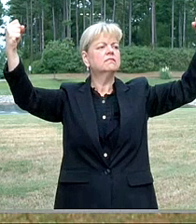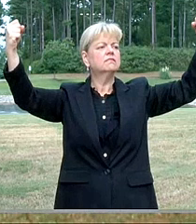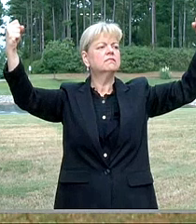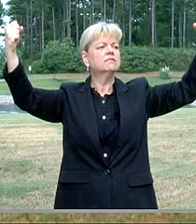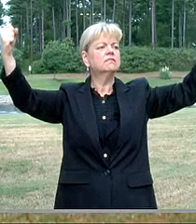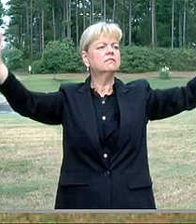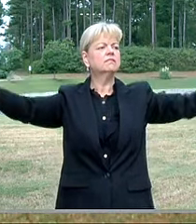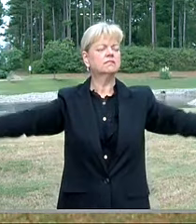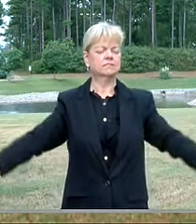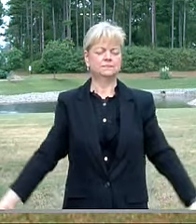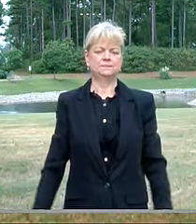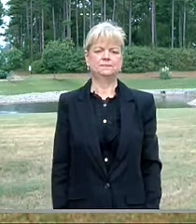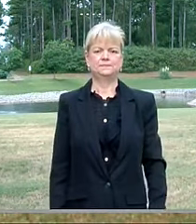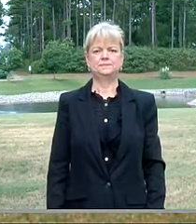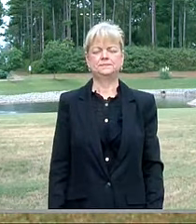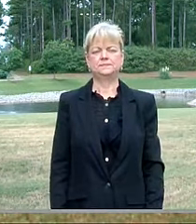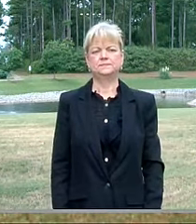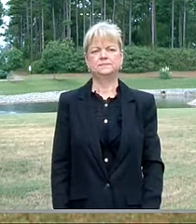brave?